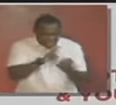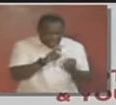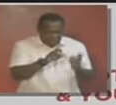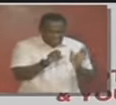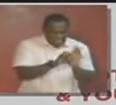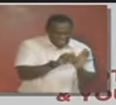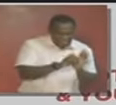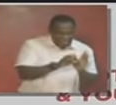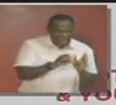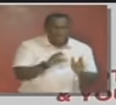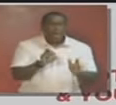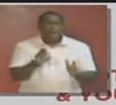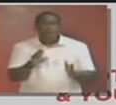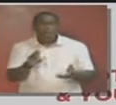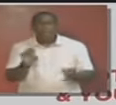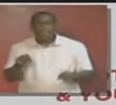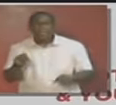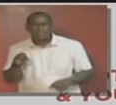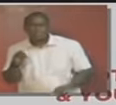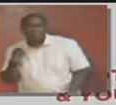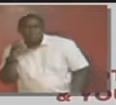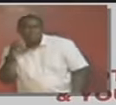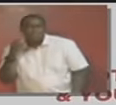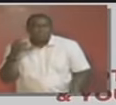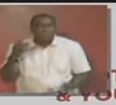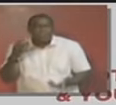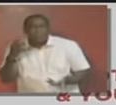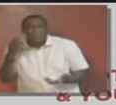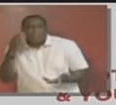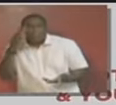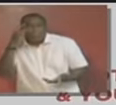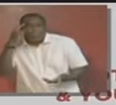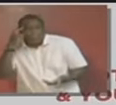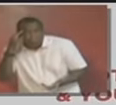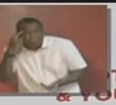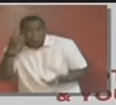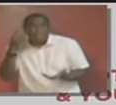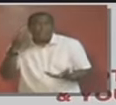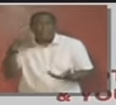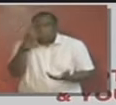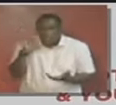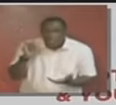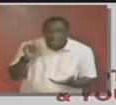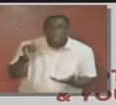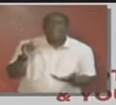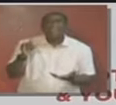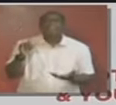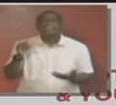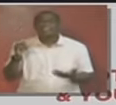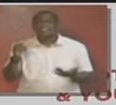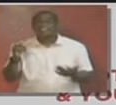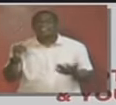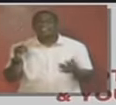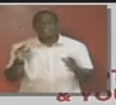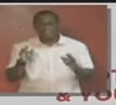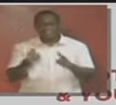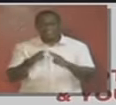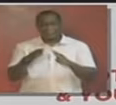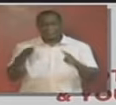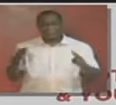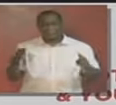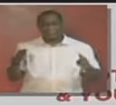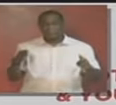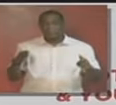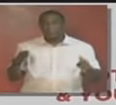as a population looking to switch from something that's working to something that may work with a little less sensitivity is probably